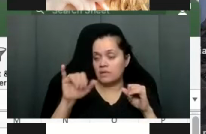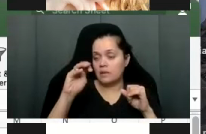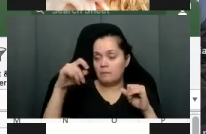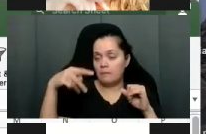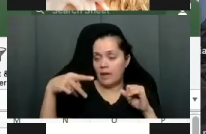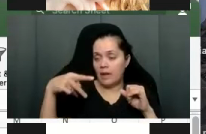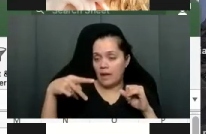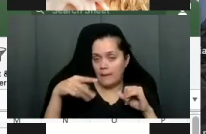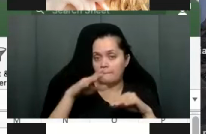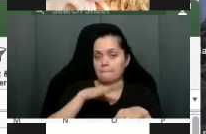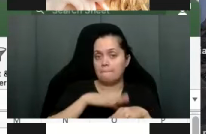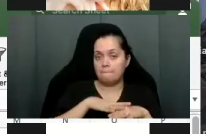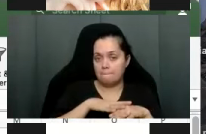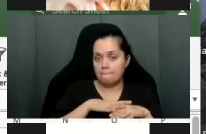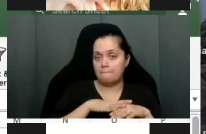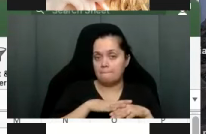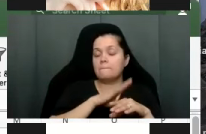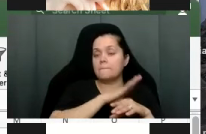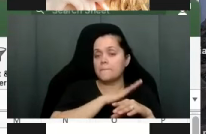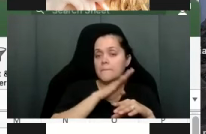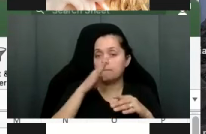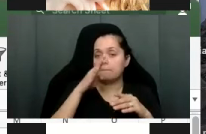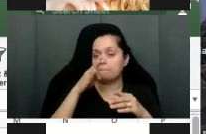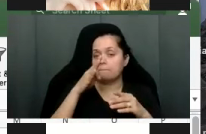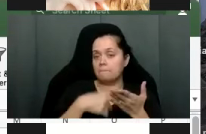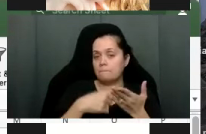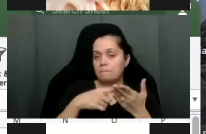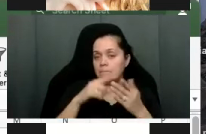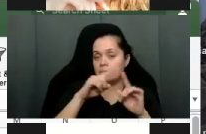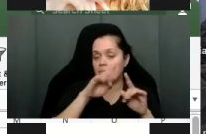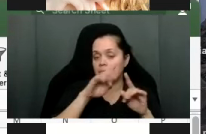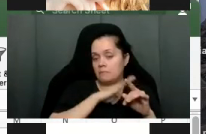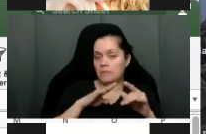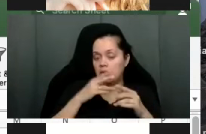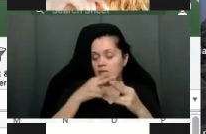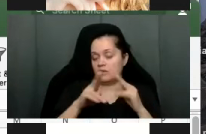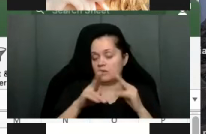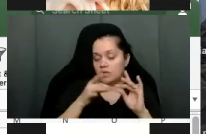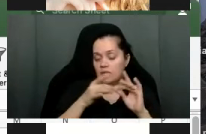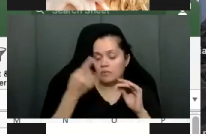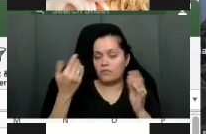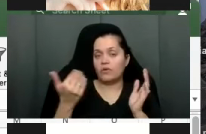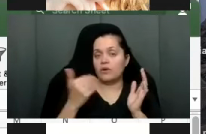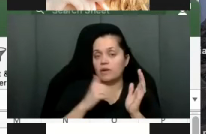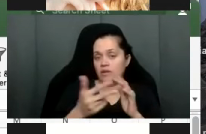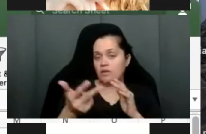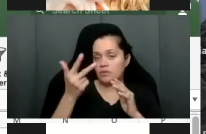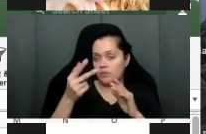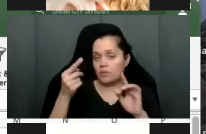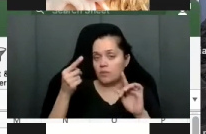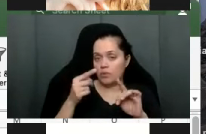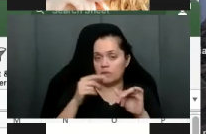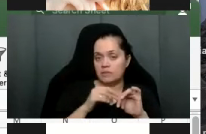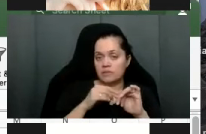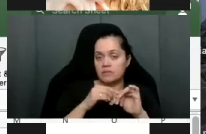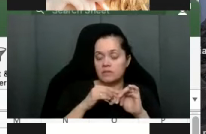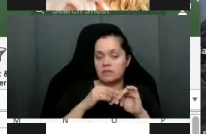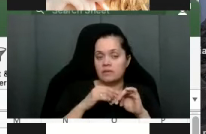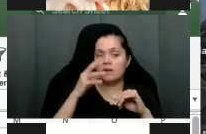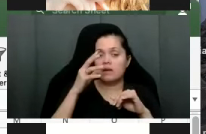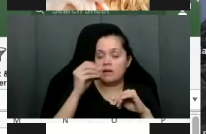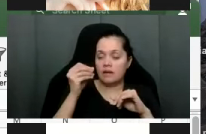on the discussion board, and a short comment for, again, 3 points.